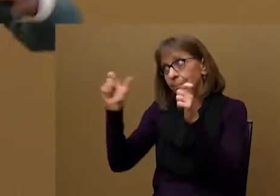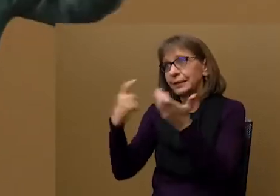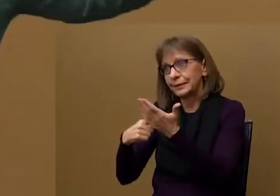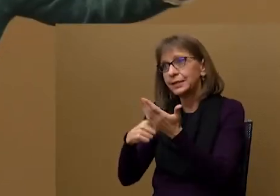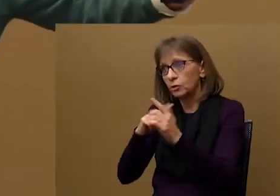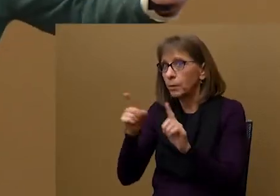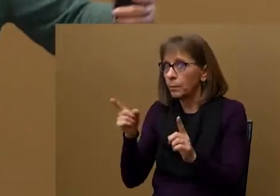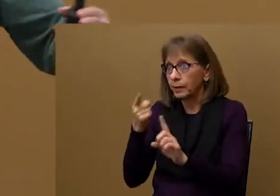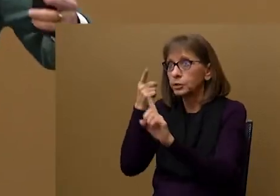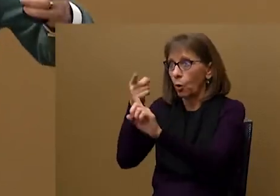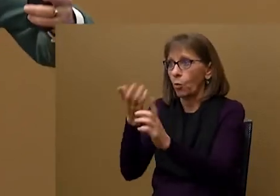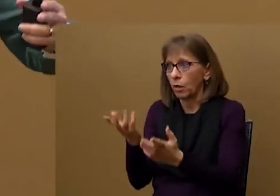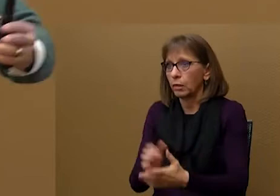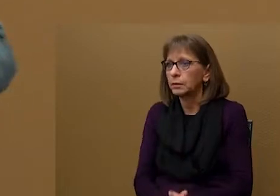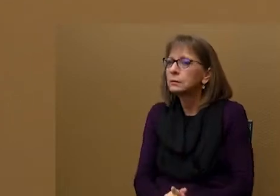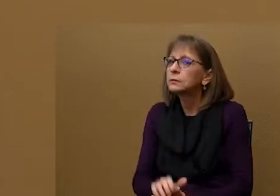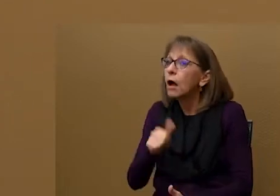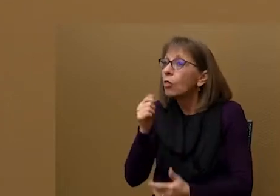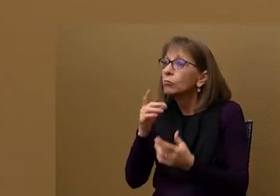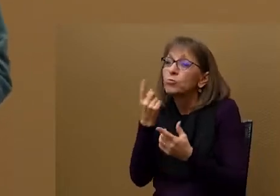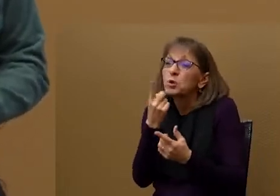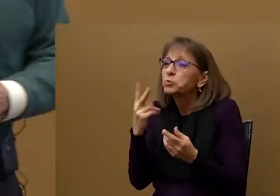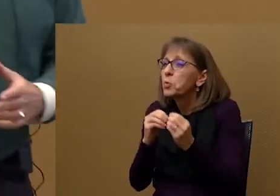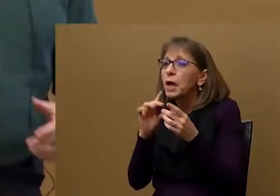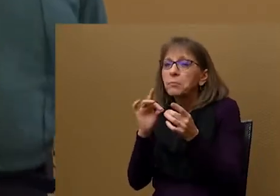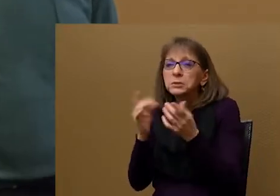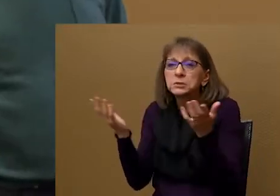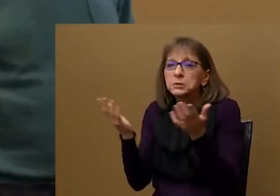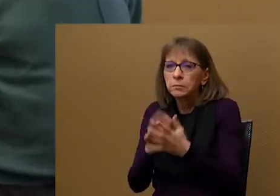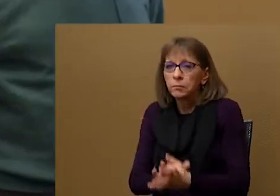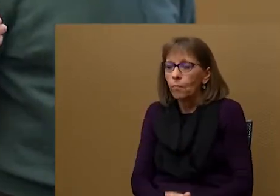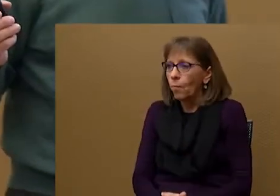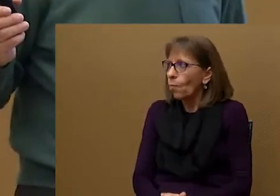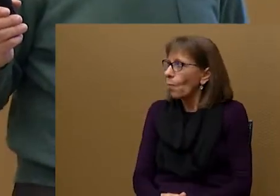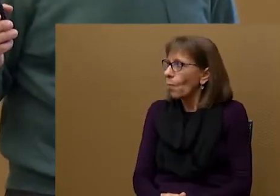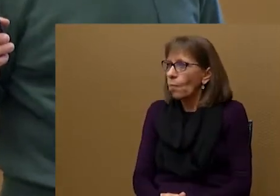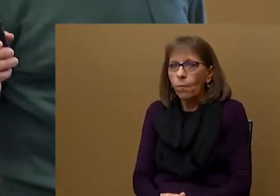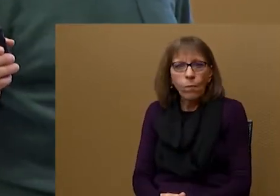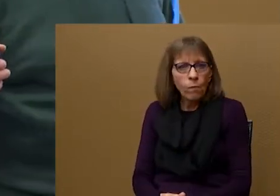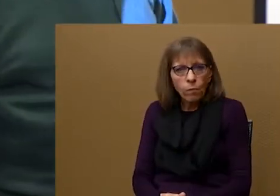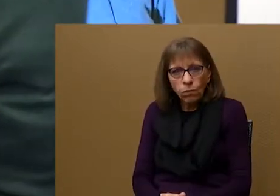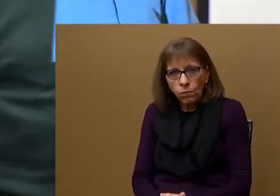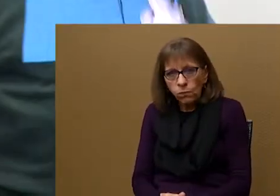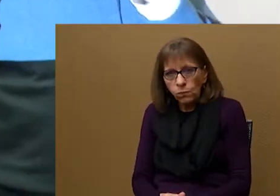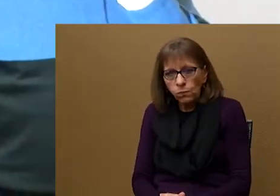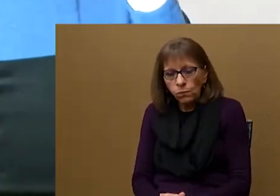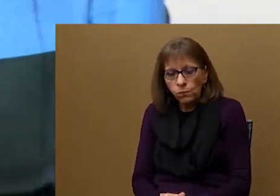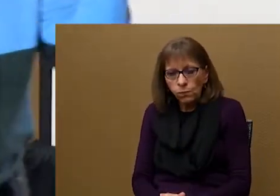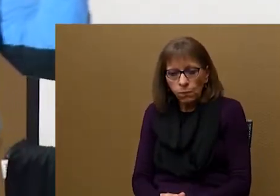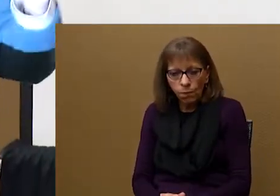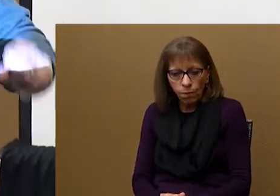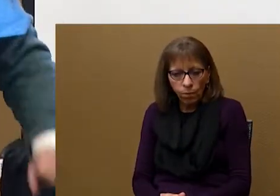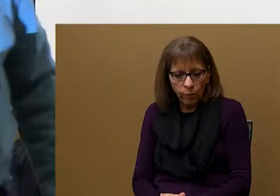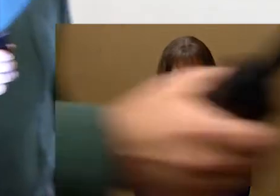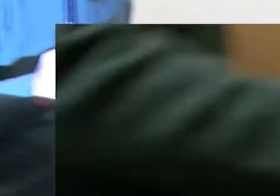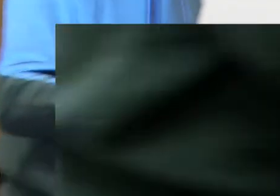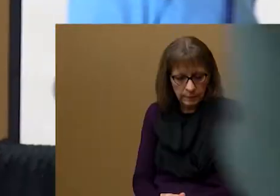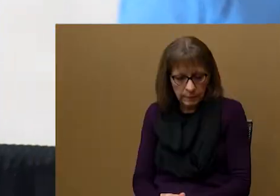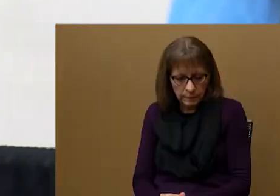And that's a larger discussion, but that's where we have to go. 1 or 2 more comments? Speaker sign.